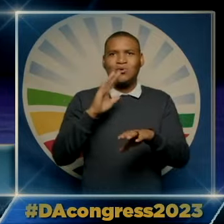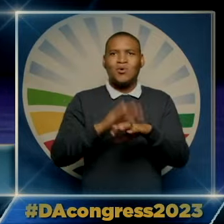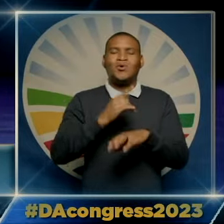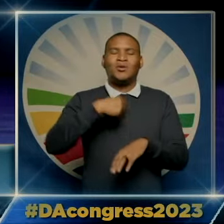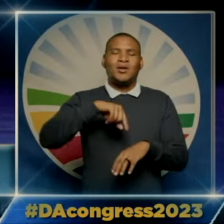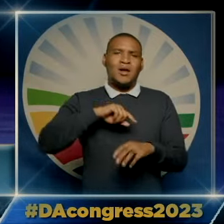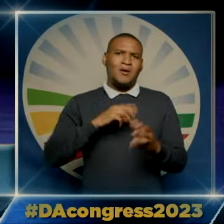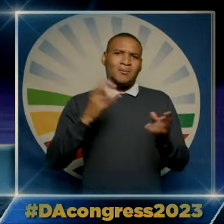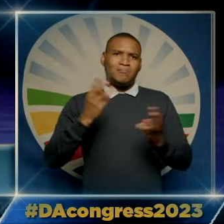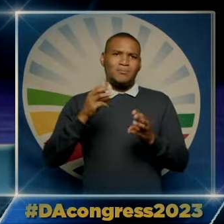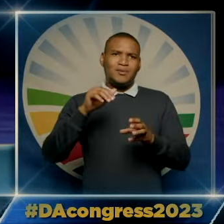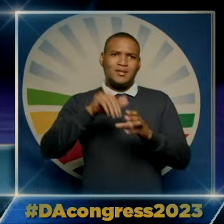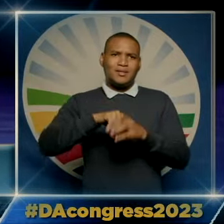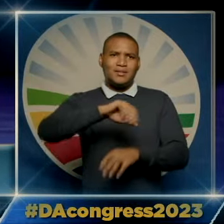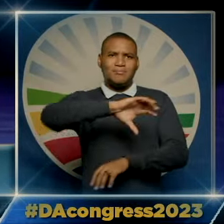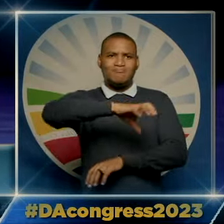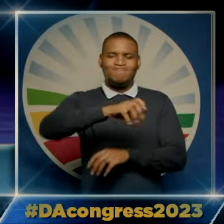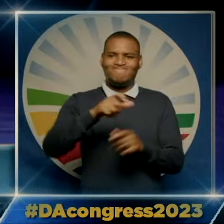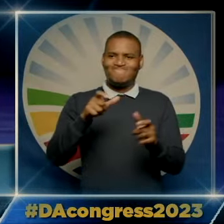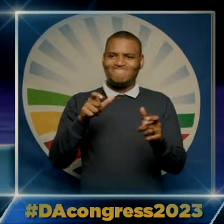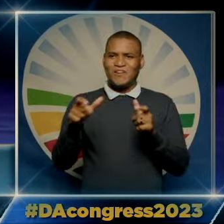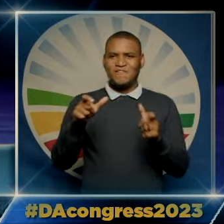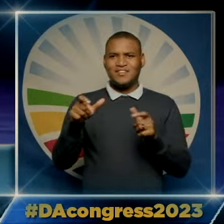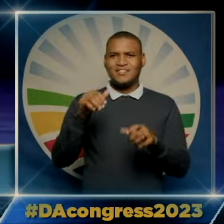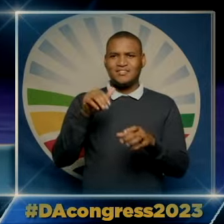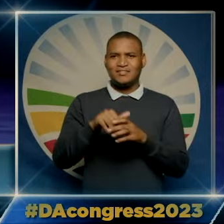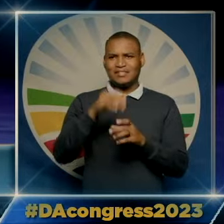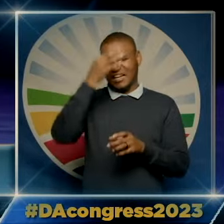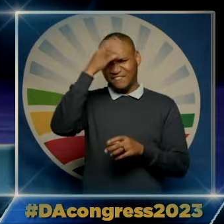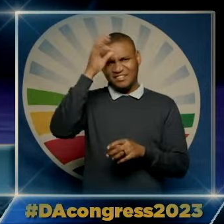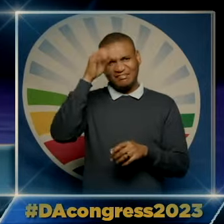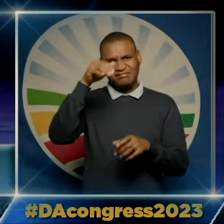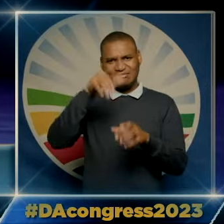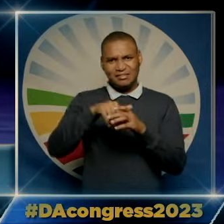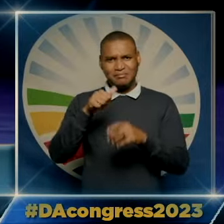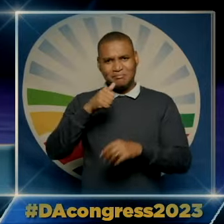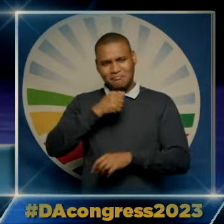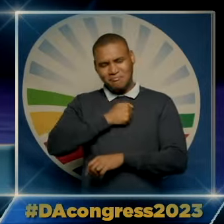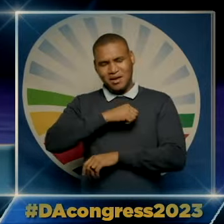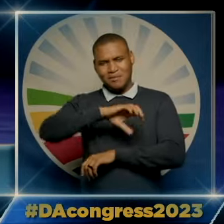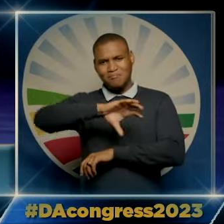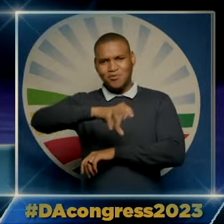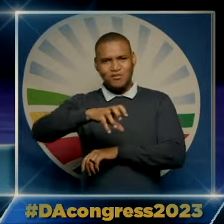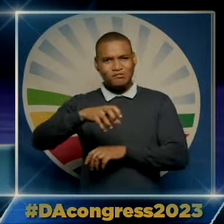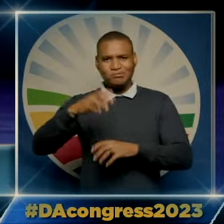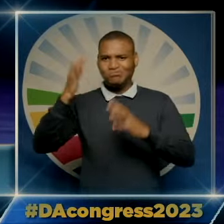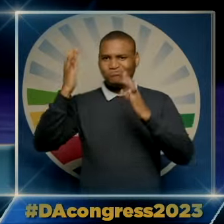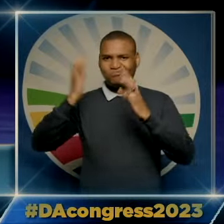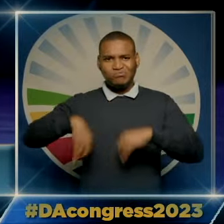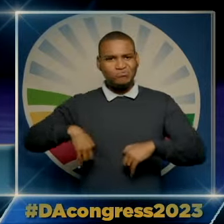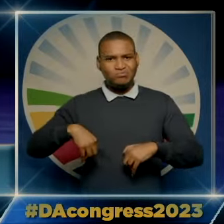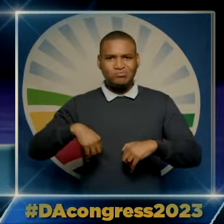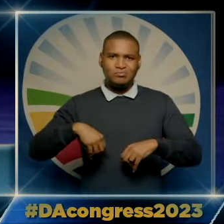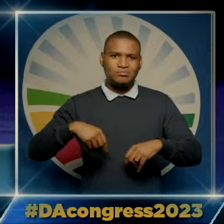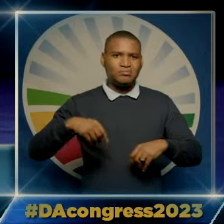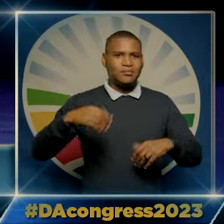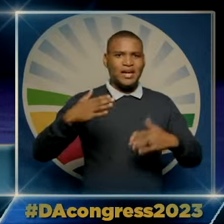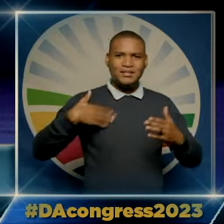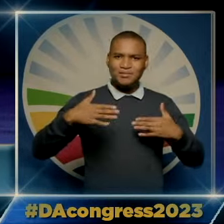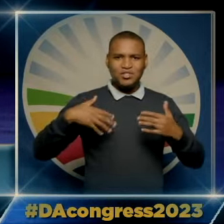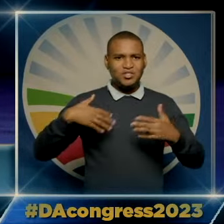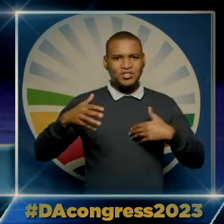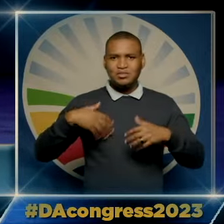province. Governance in my province has collapsed, with administration corrupted and completely hollowed